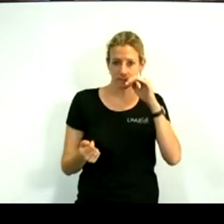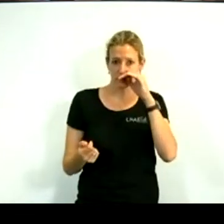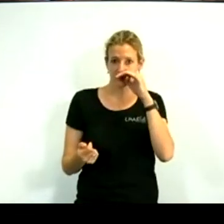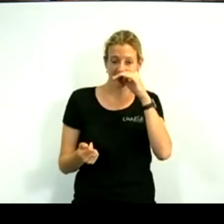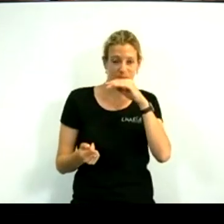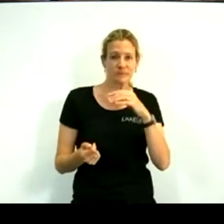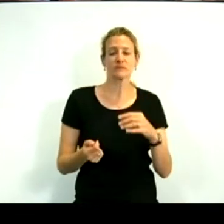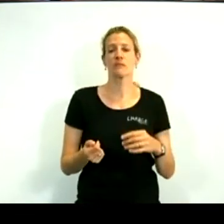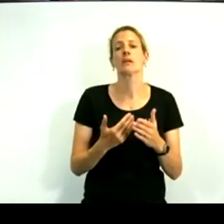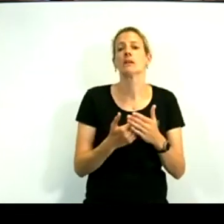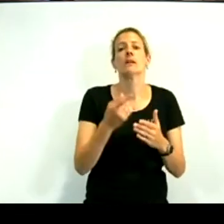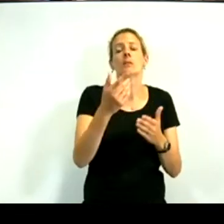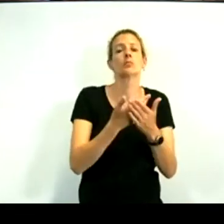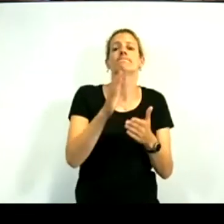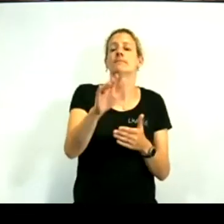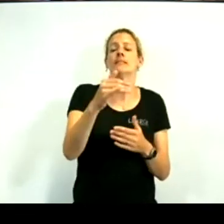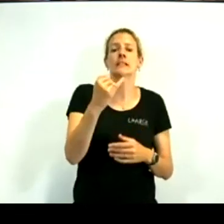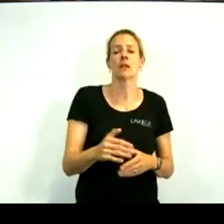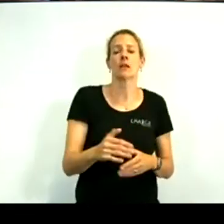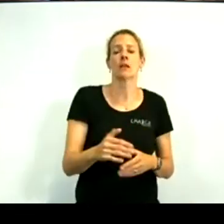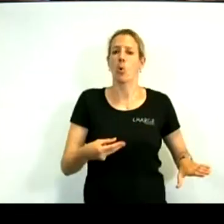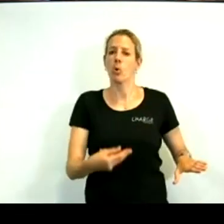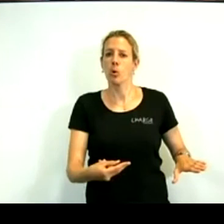side and clicking his tongue.